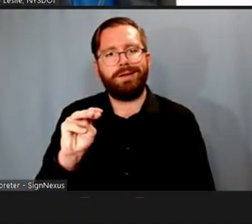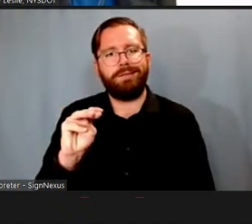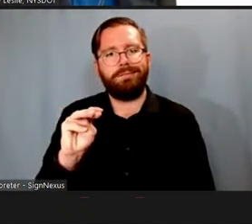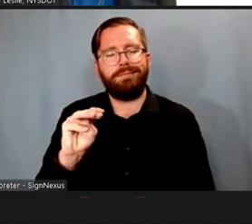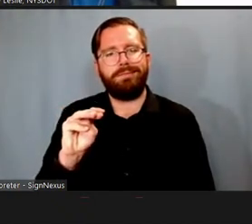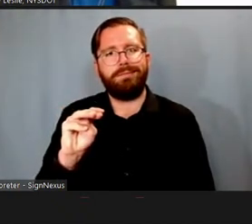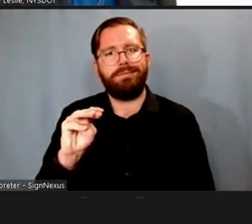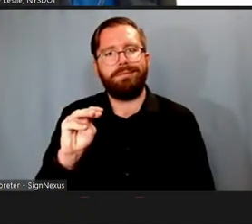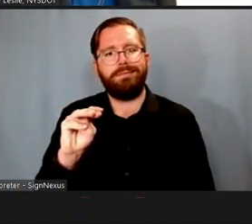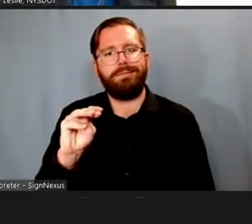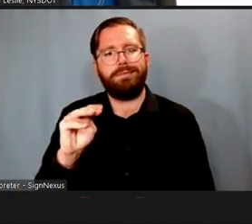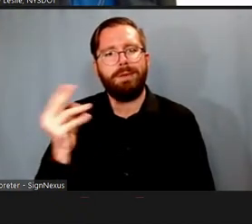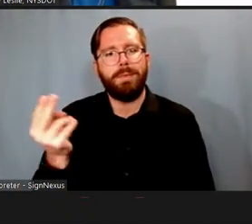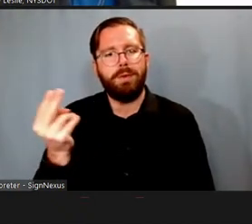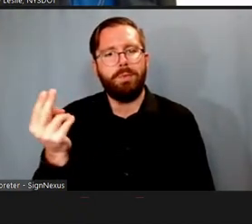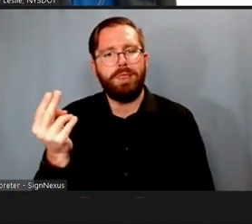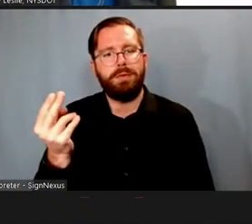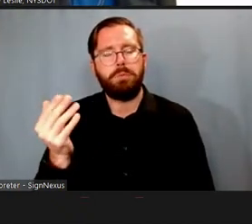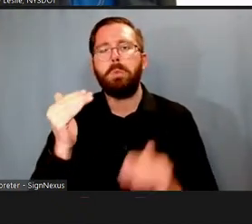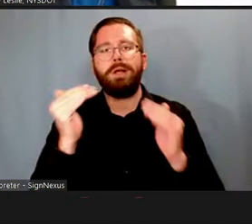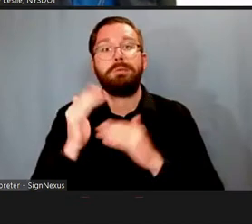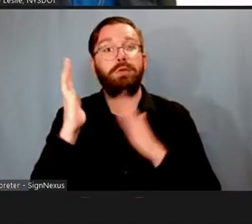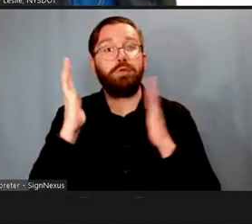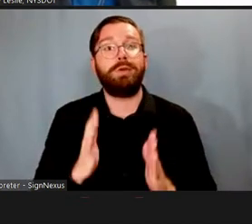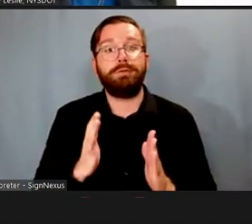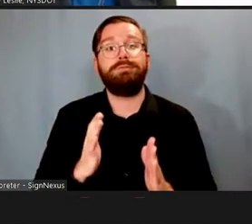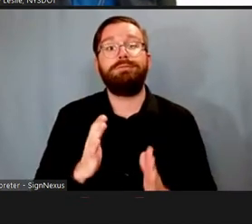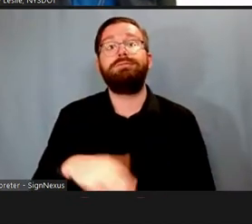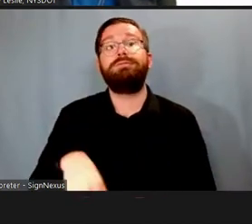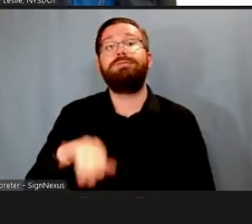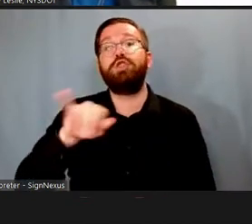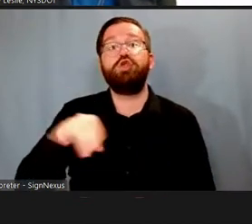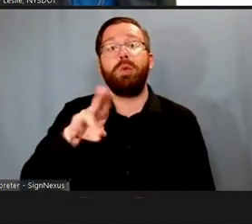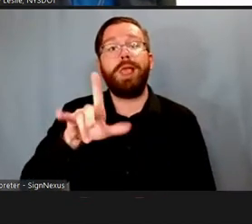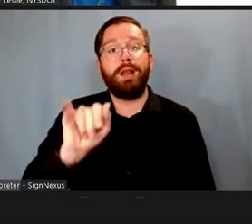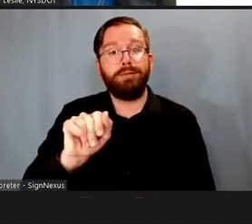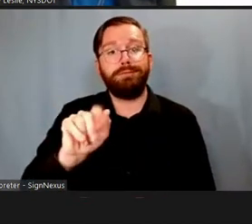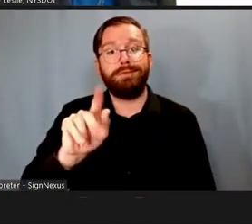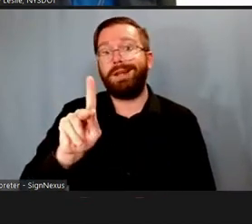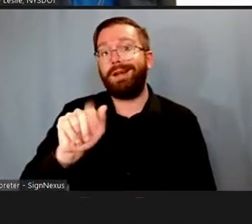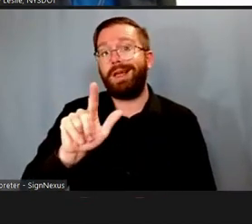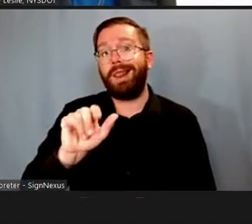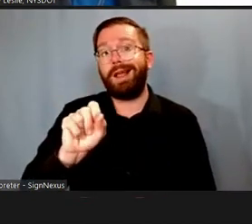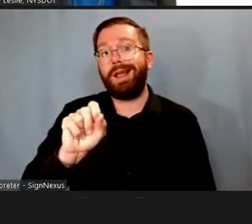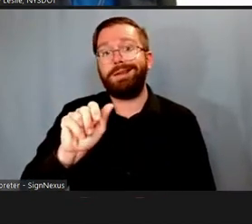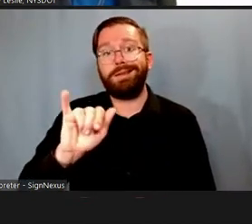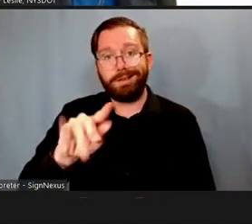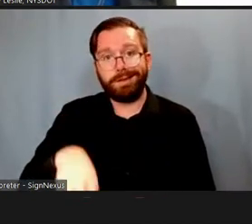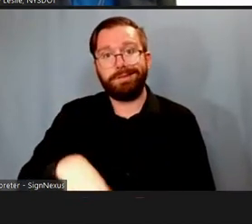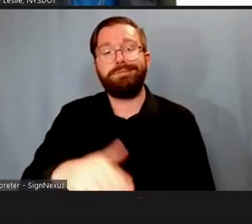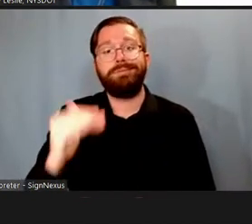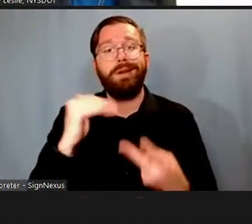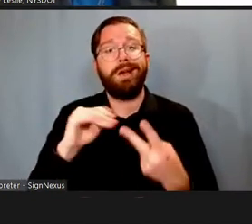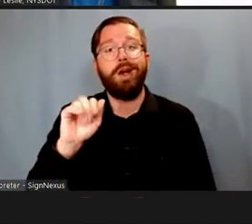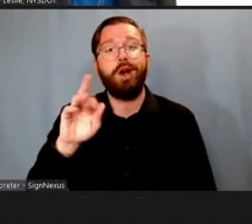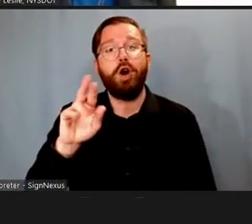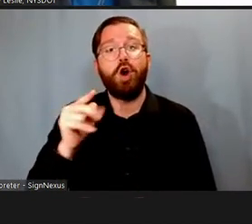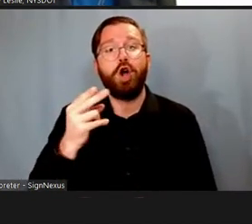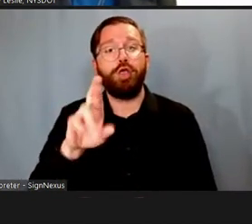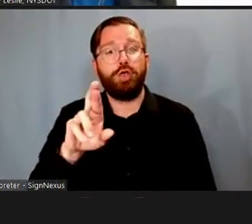kadlaisik our next speaker is juliette kid lasik followed by arthur keeler